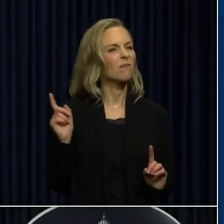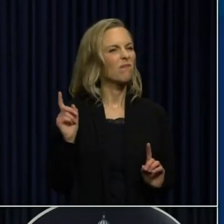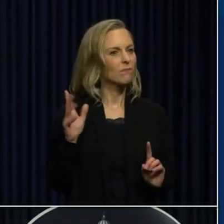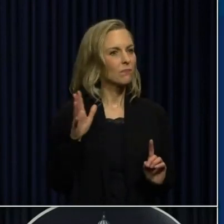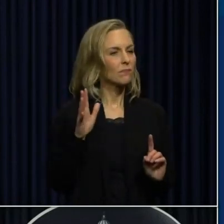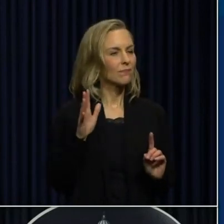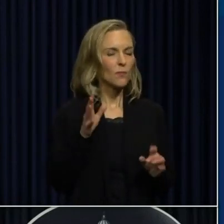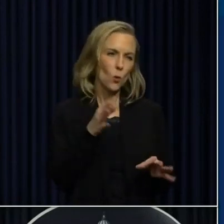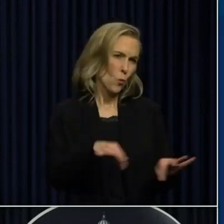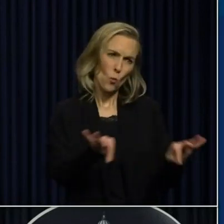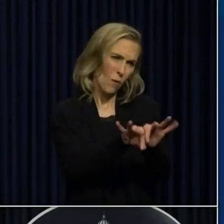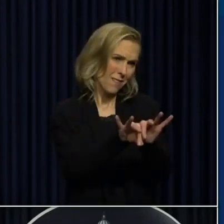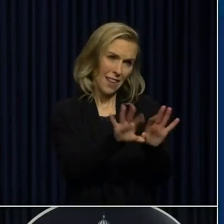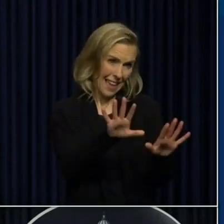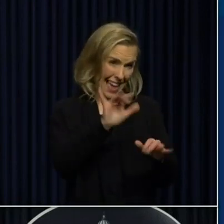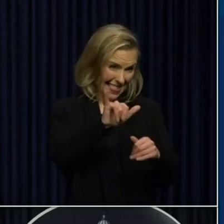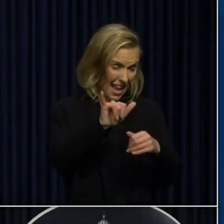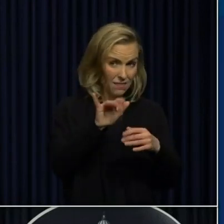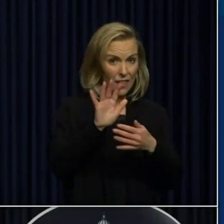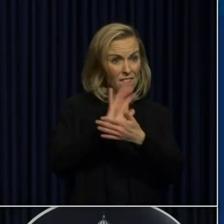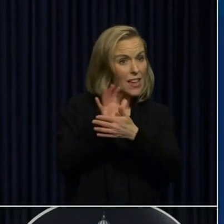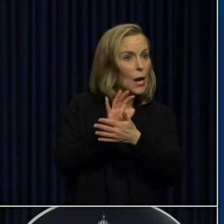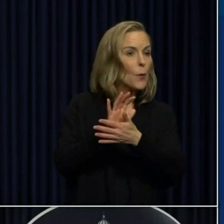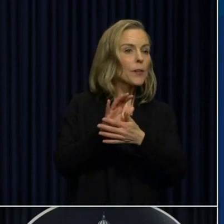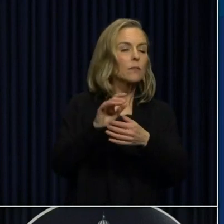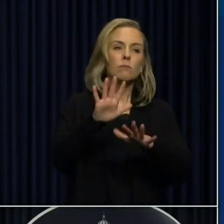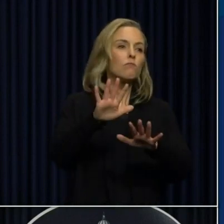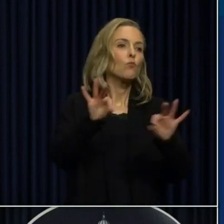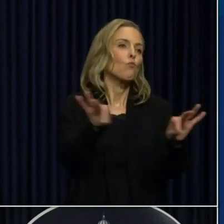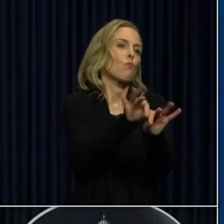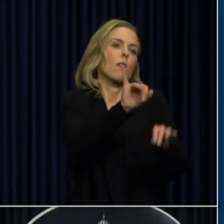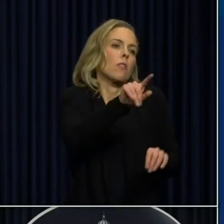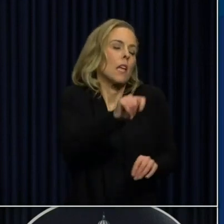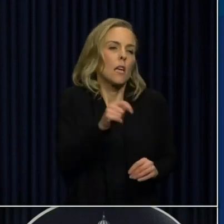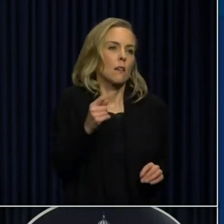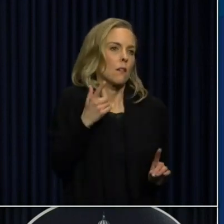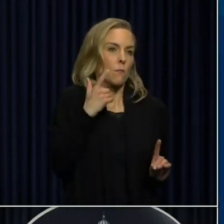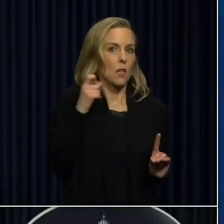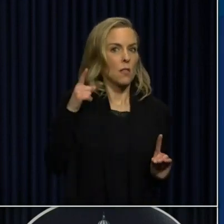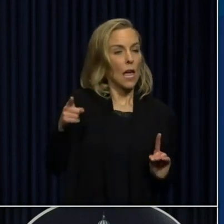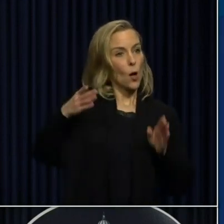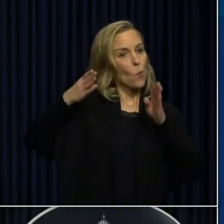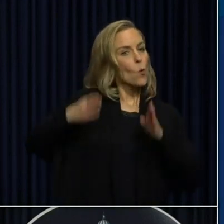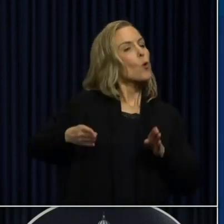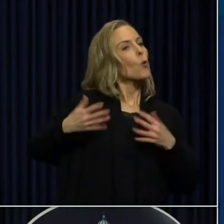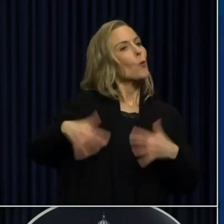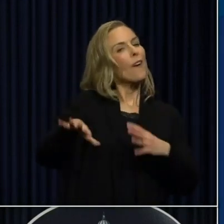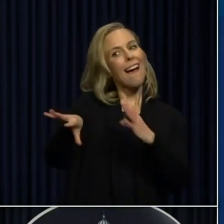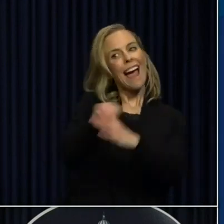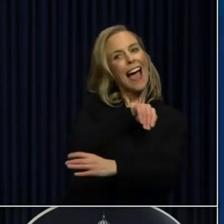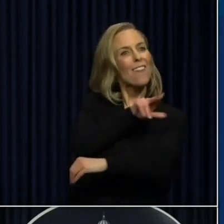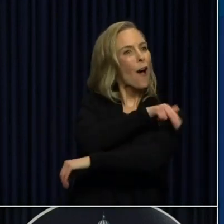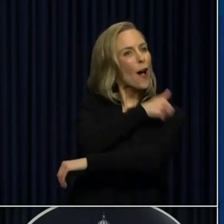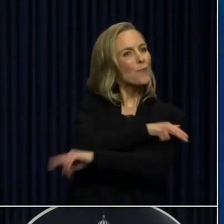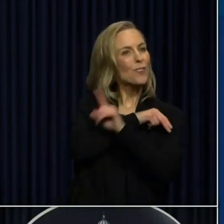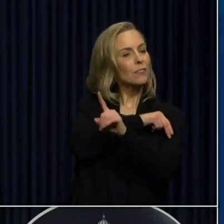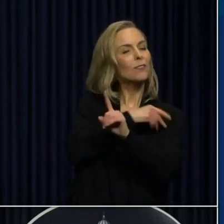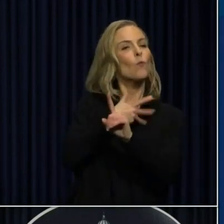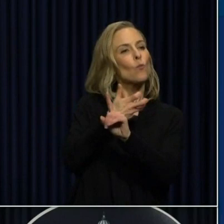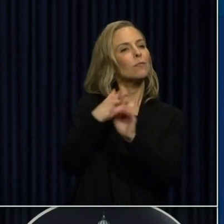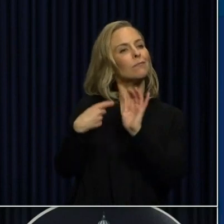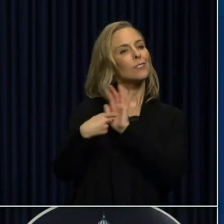It's worth it every time. If that's our video, that's our video. That individual's coming out of the hospital. We want to